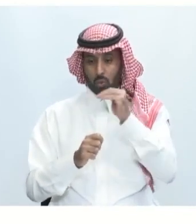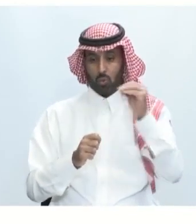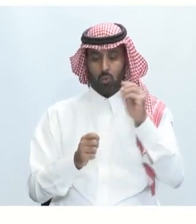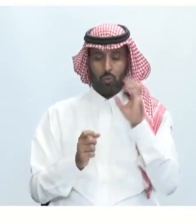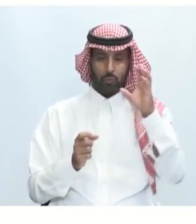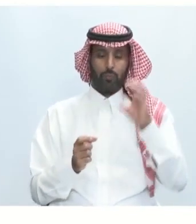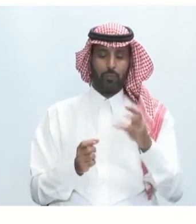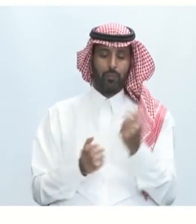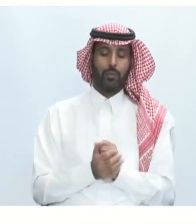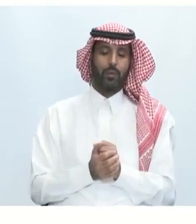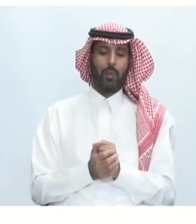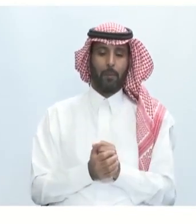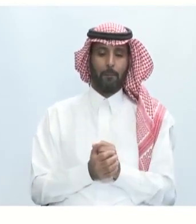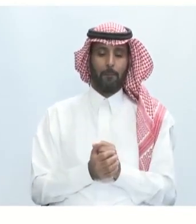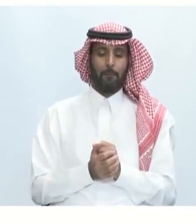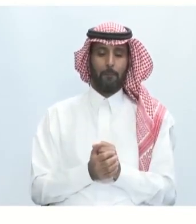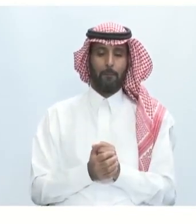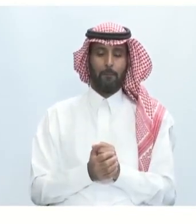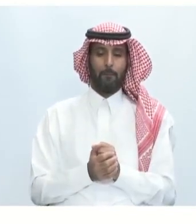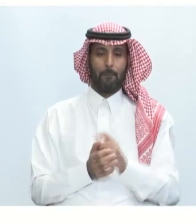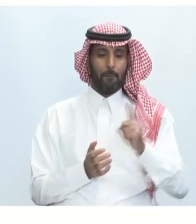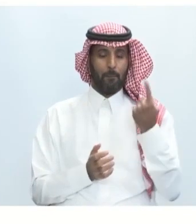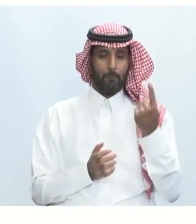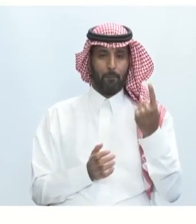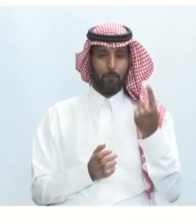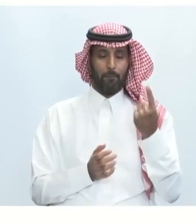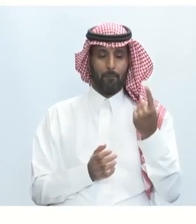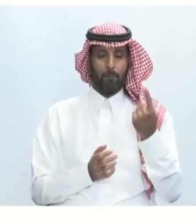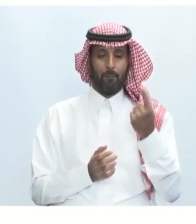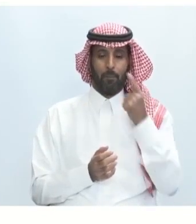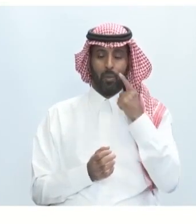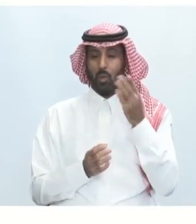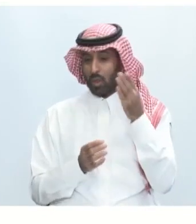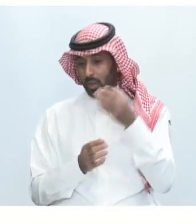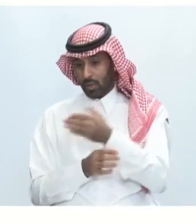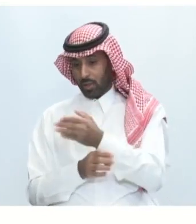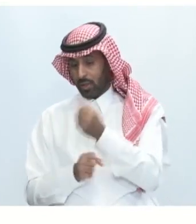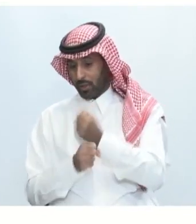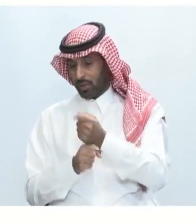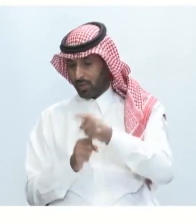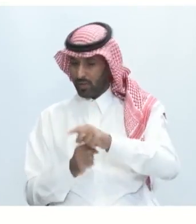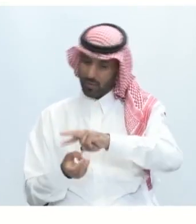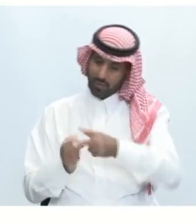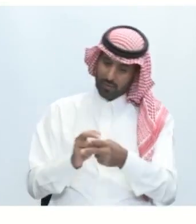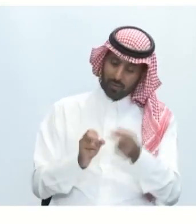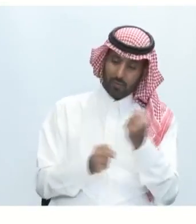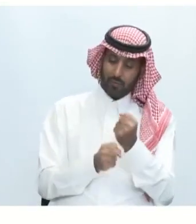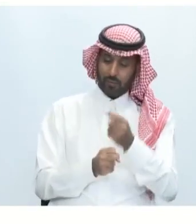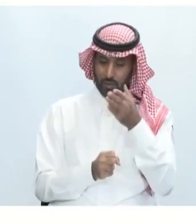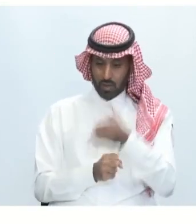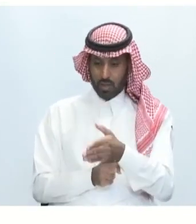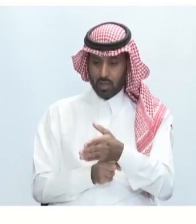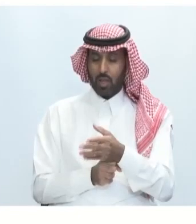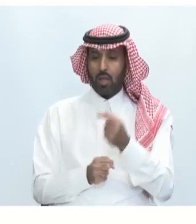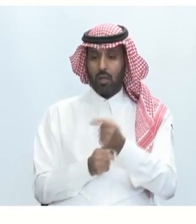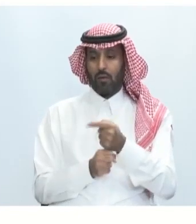to create two sentences. One with the indirect object placed after the direct, and the other